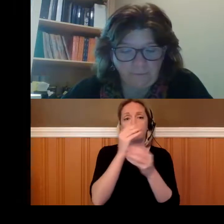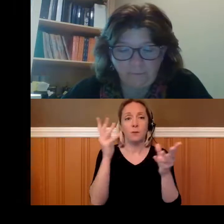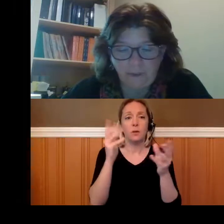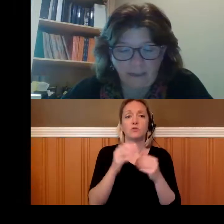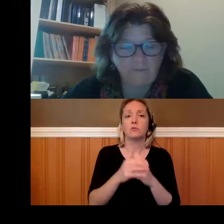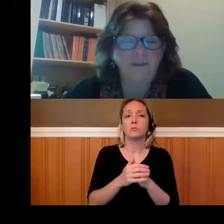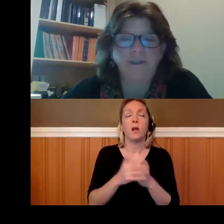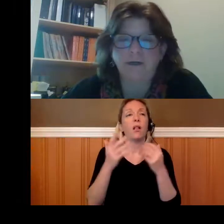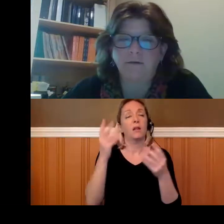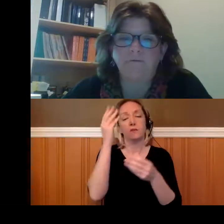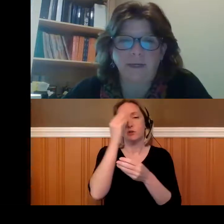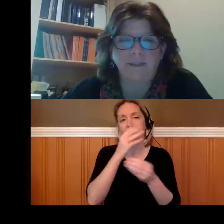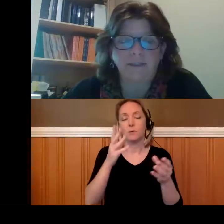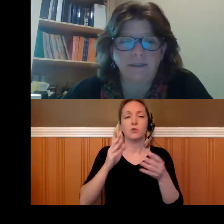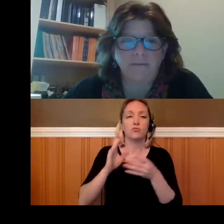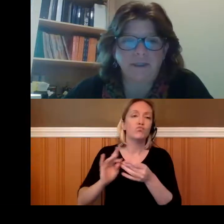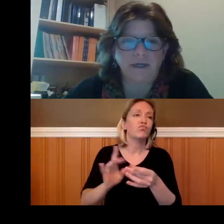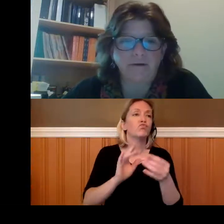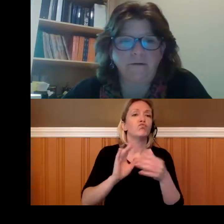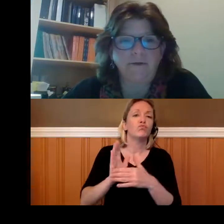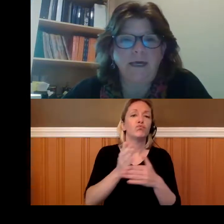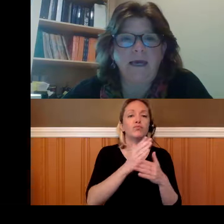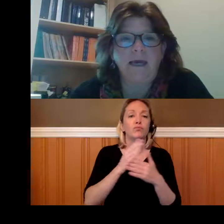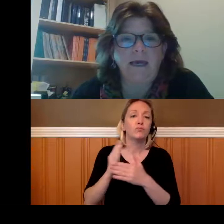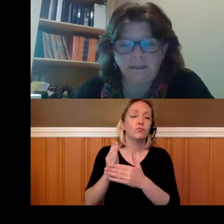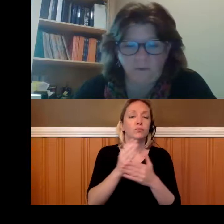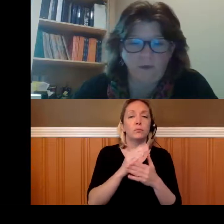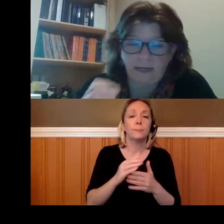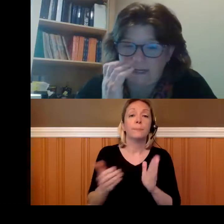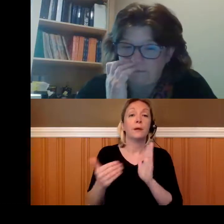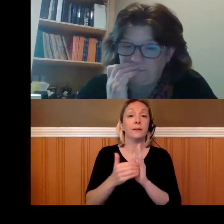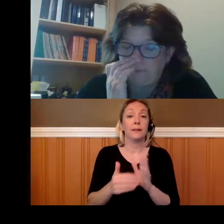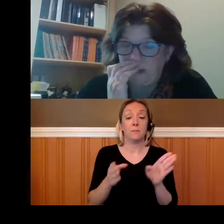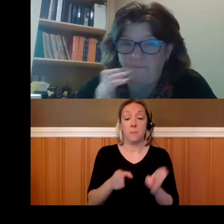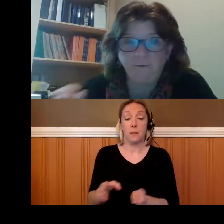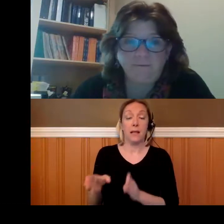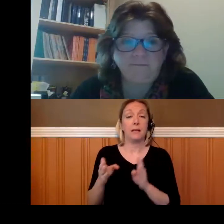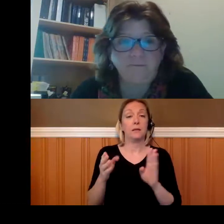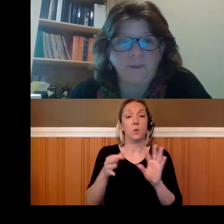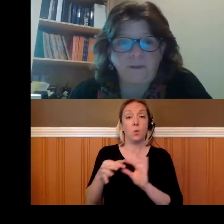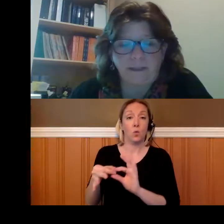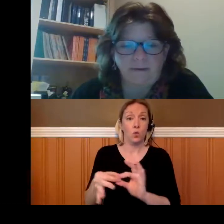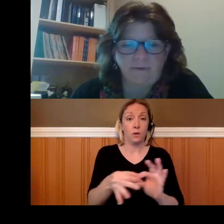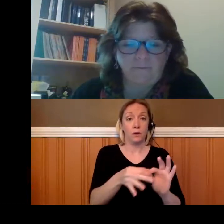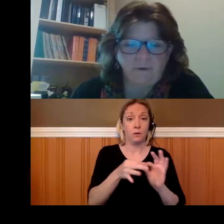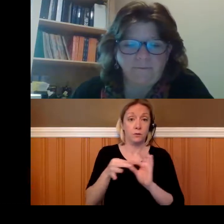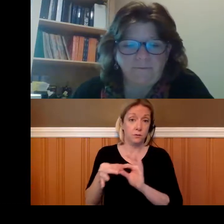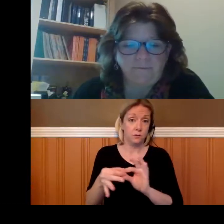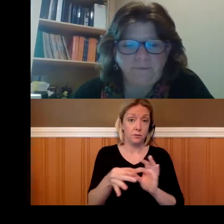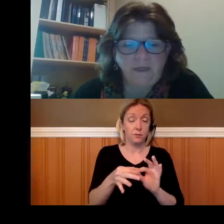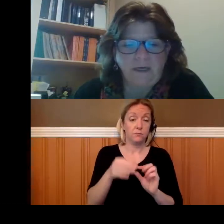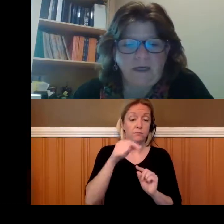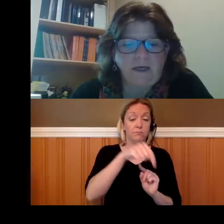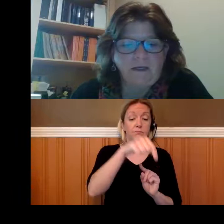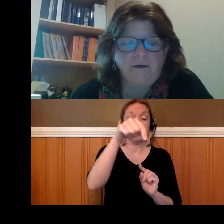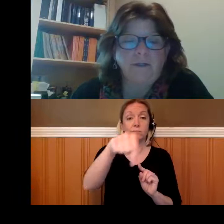just general information is going to be shared. It's a coordinated effort. We talked about that before. You're going to